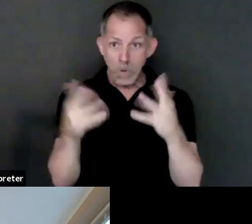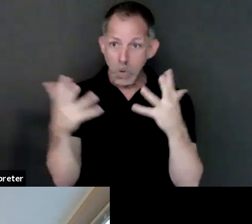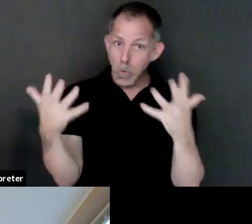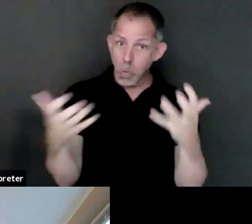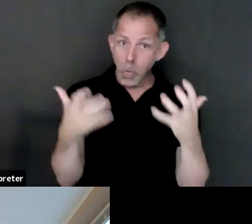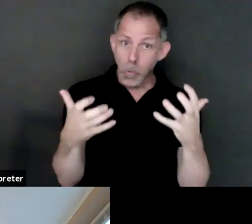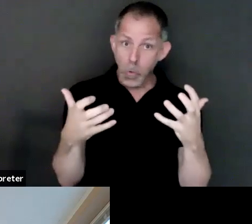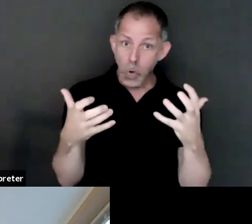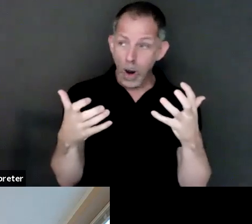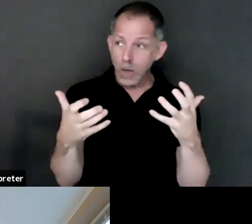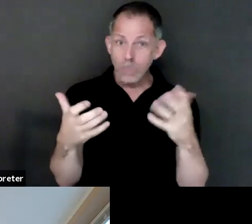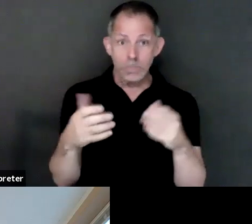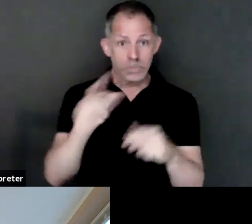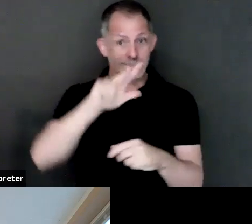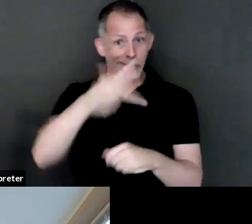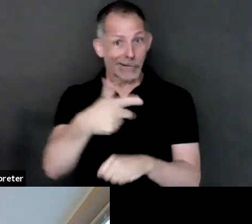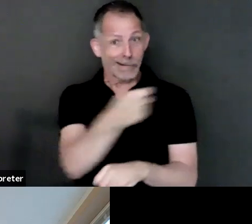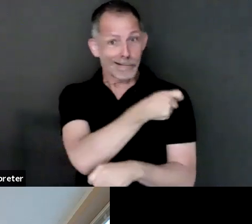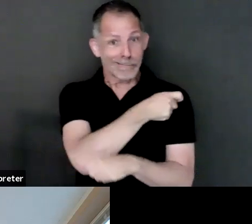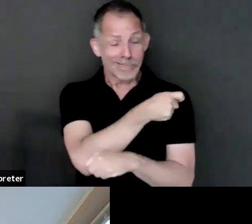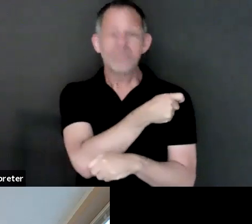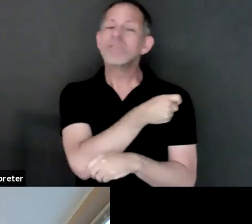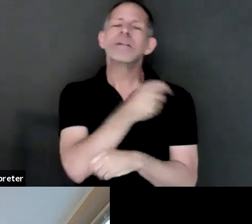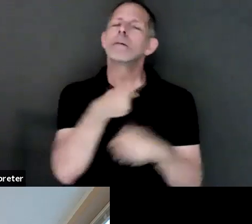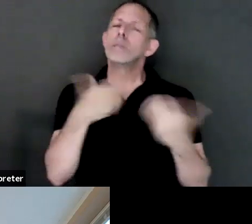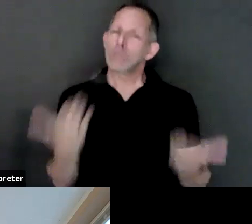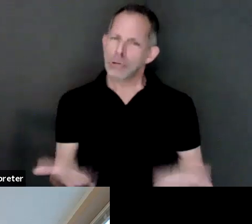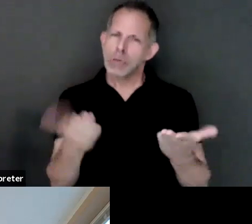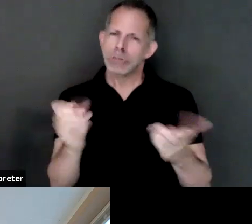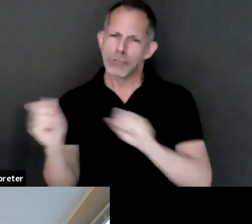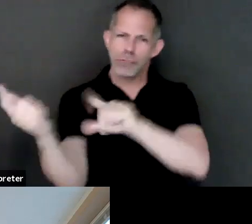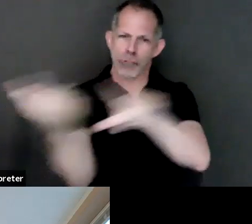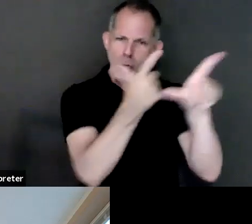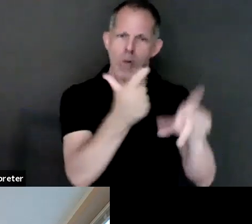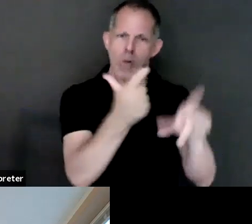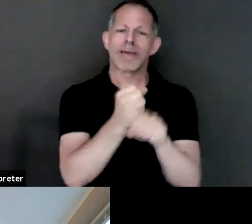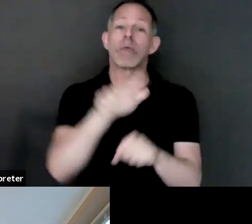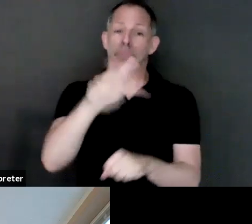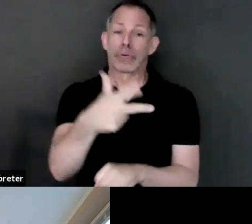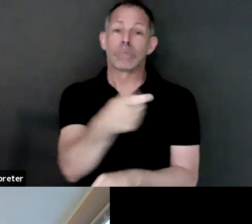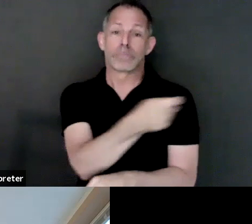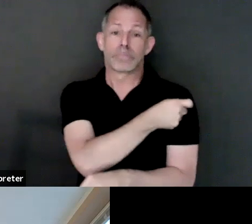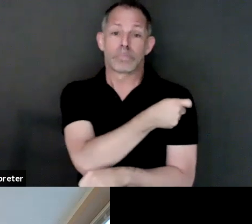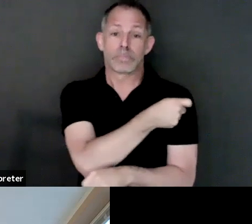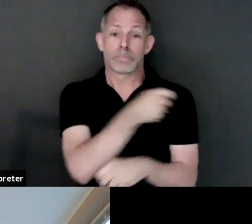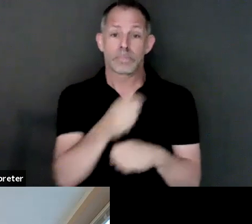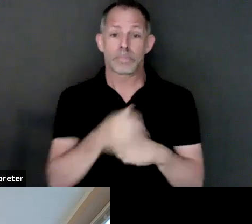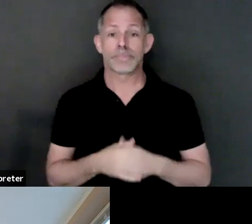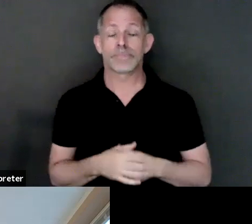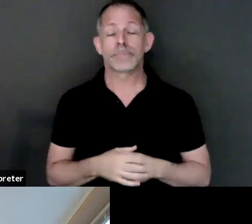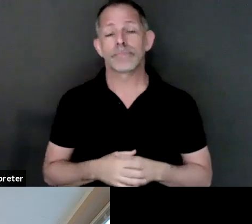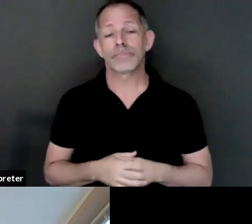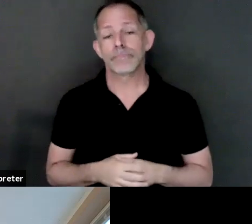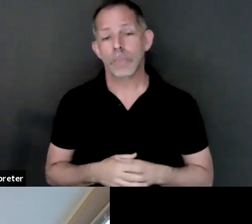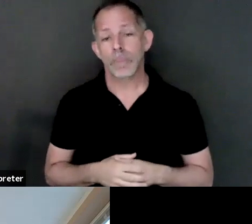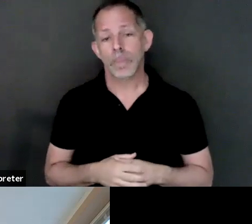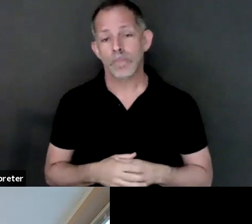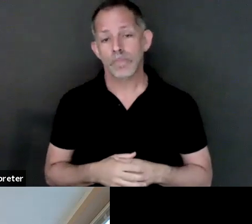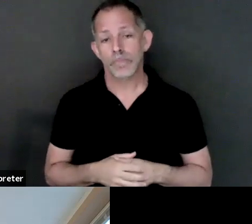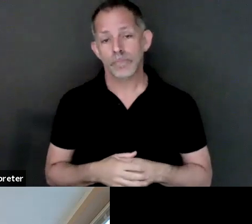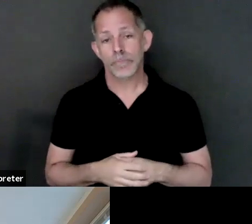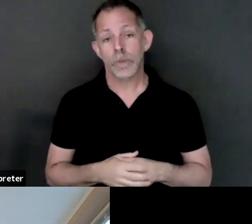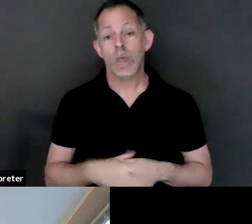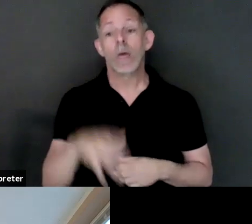expect that boosters will be part of our future. And I still urge everybody who has not yet been vaccinated,